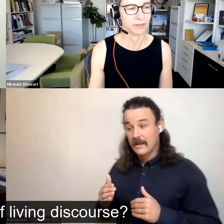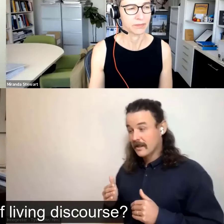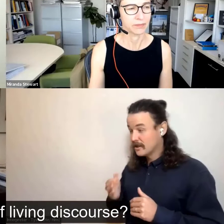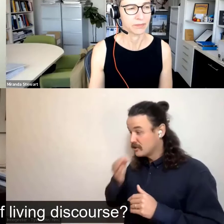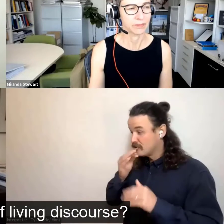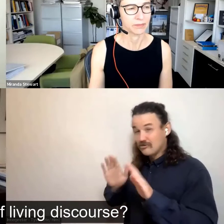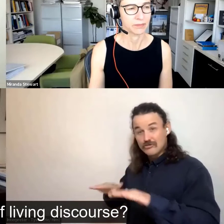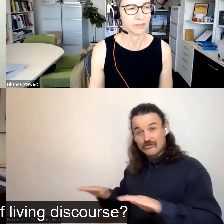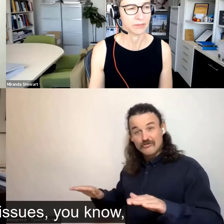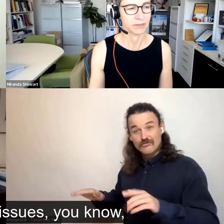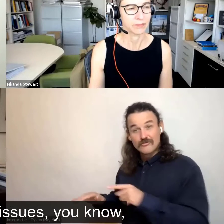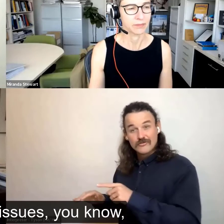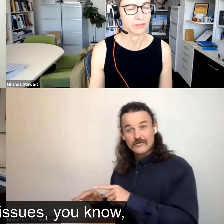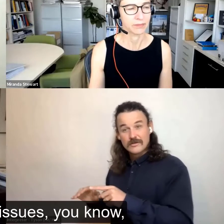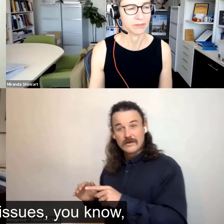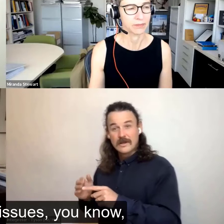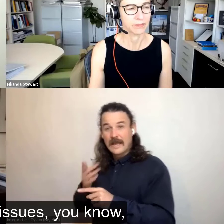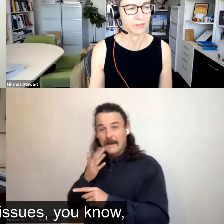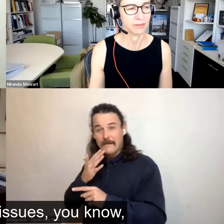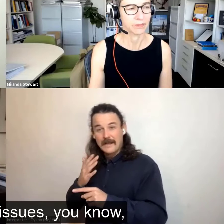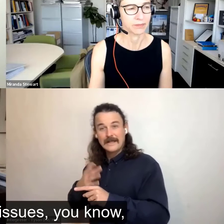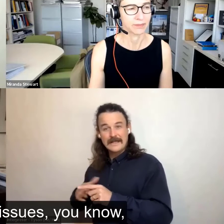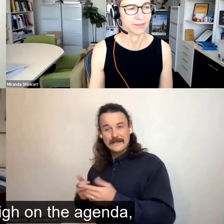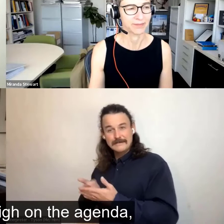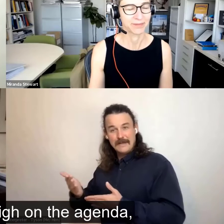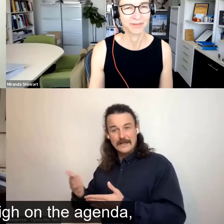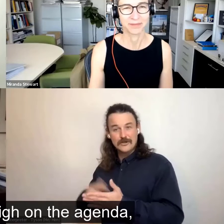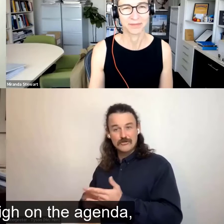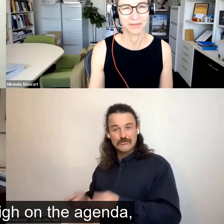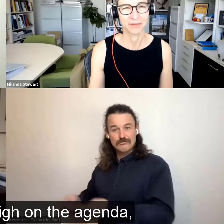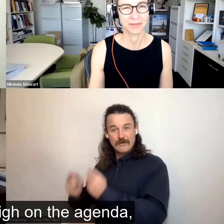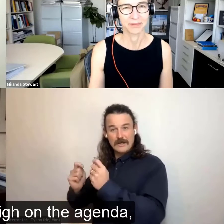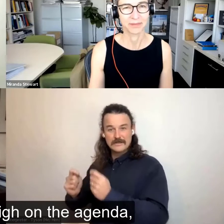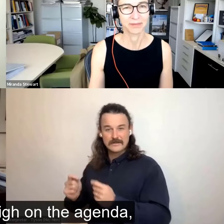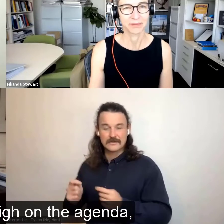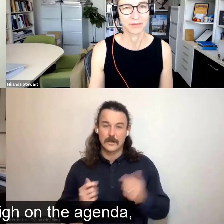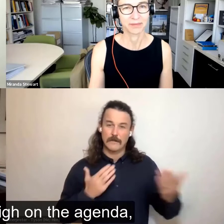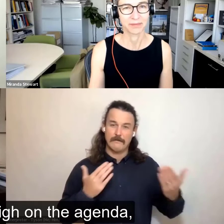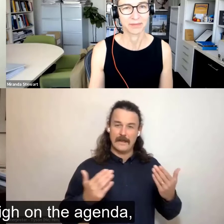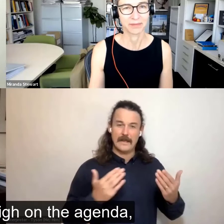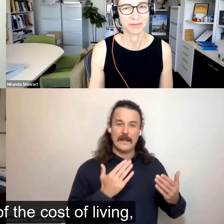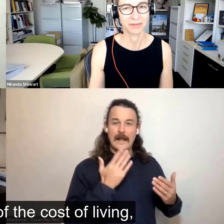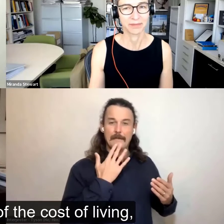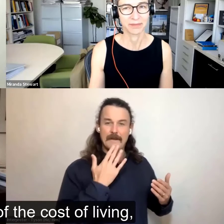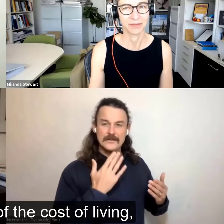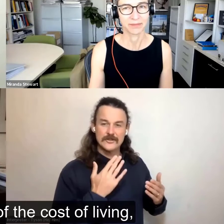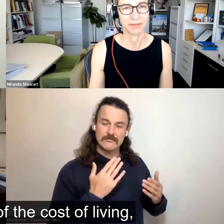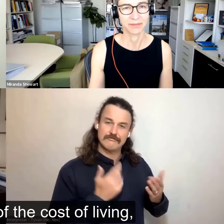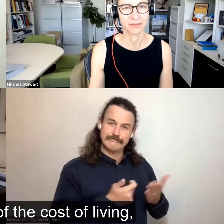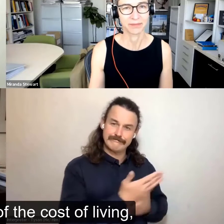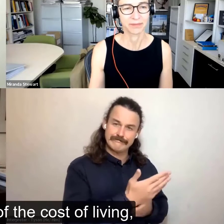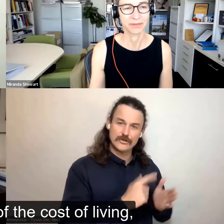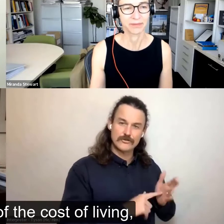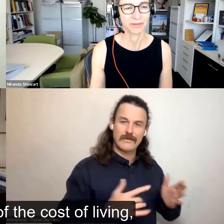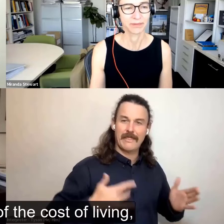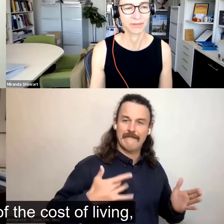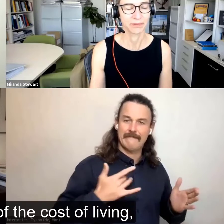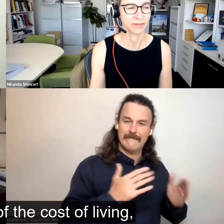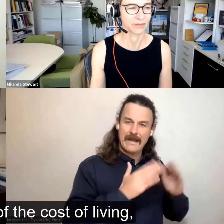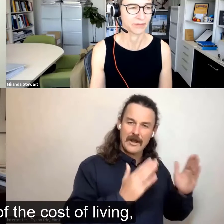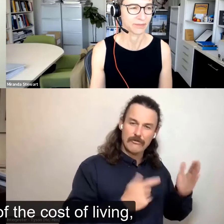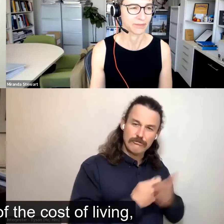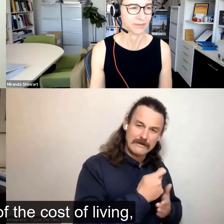the cost of living discourse? There's a lot of issue, cost of living is high on the agenda. So what's the role